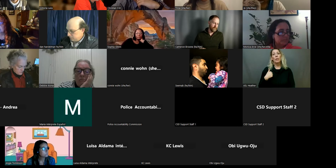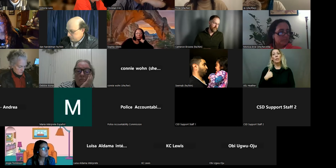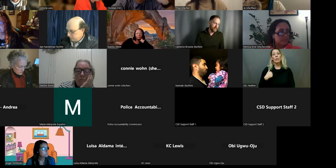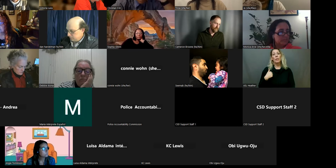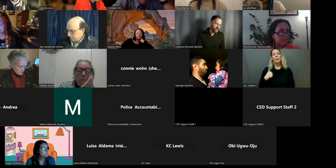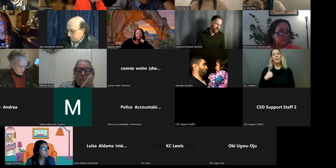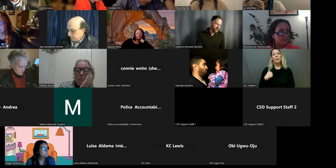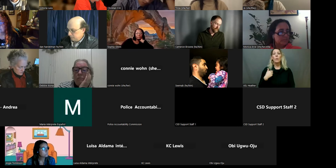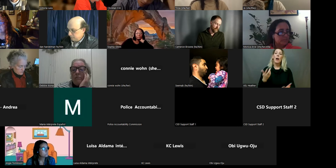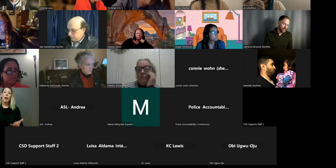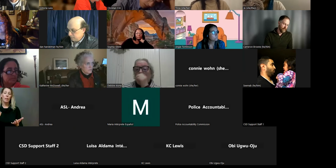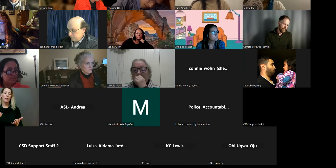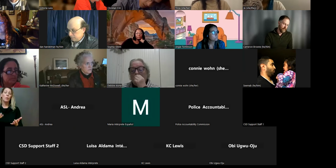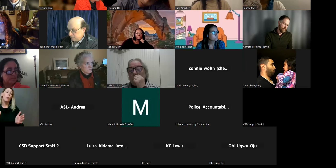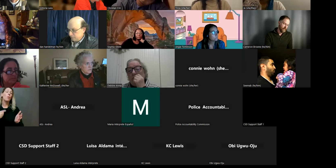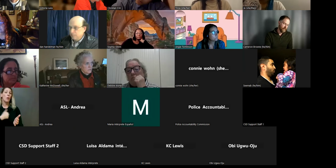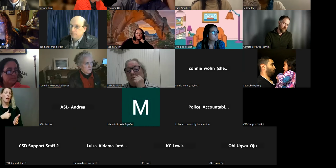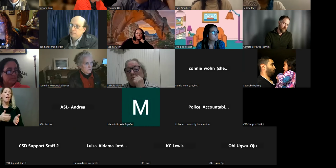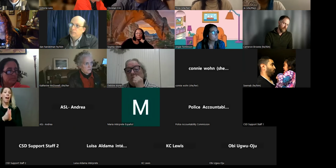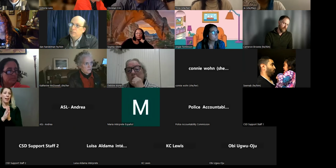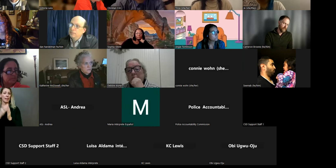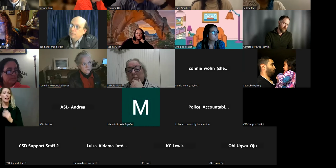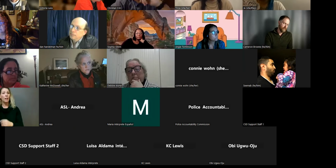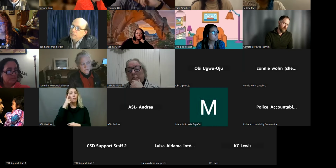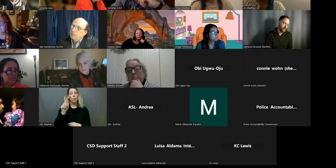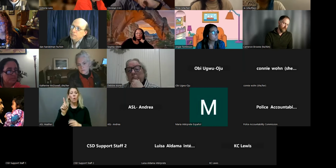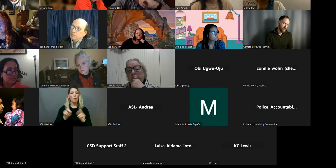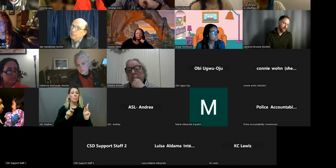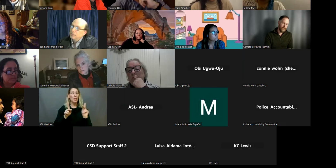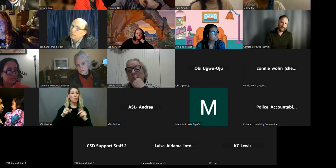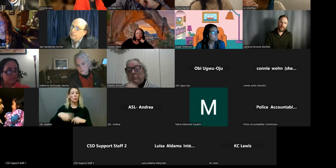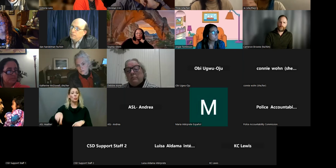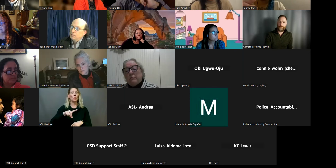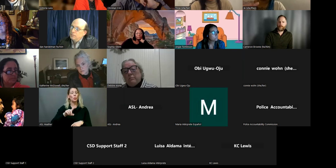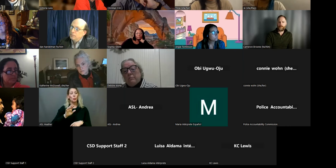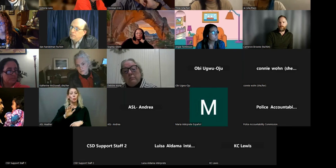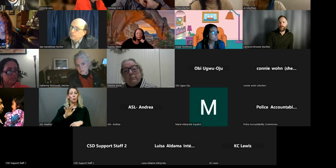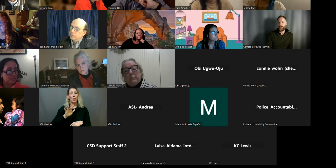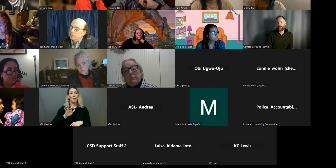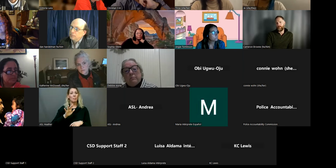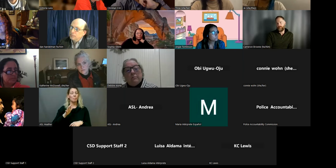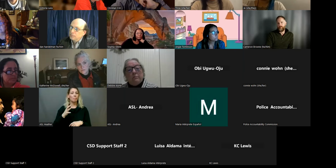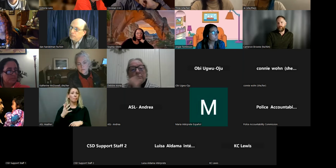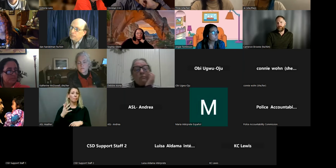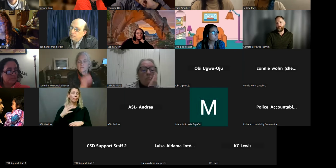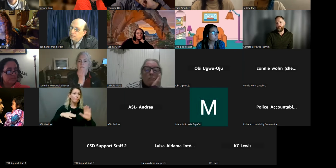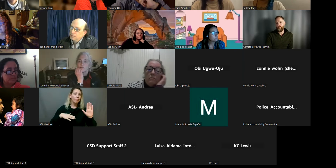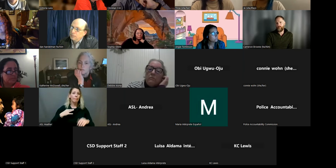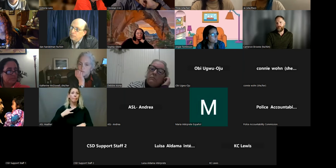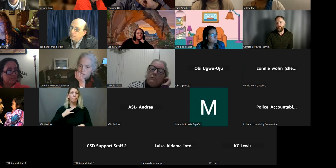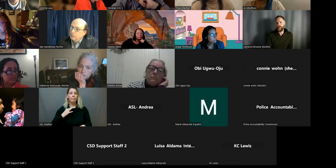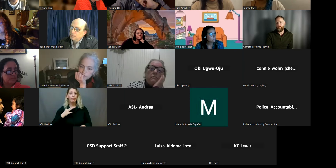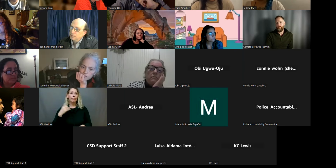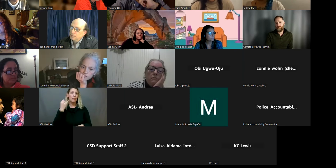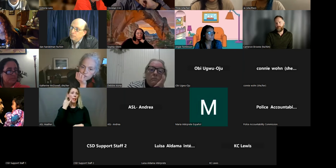asking, we're asking for people to step up and volunteer if they would